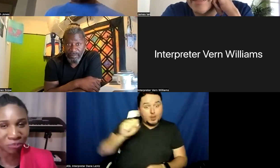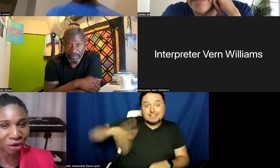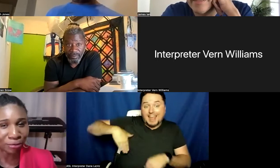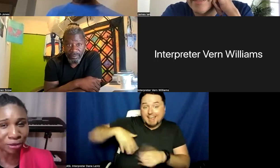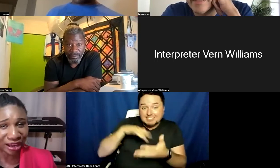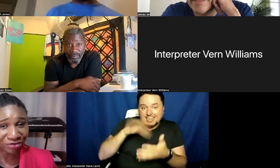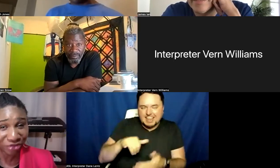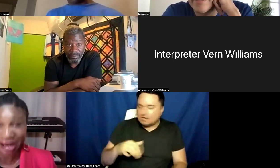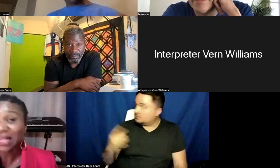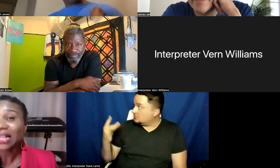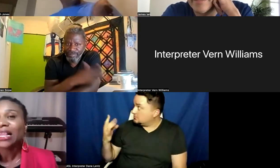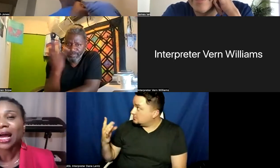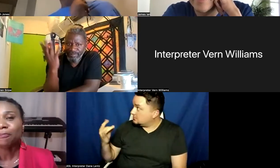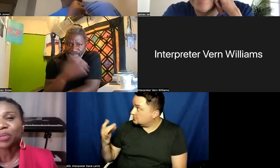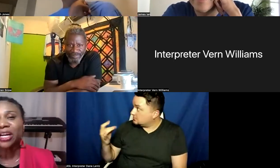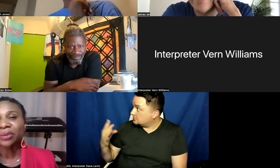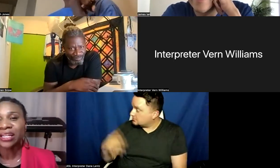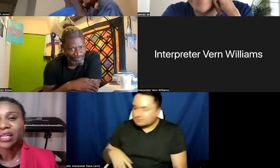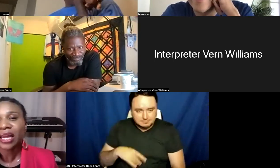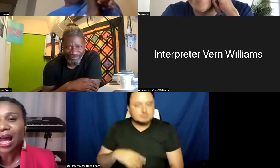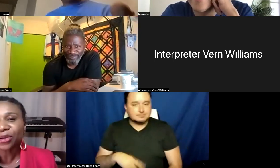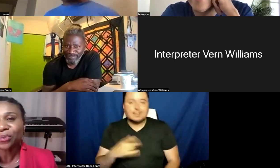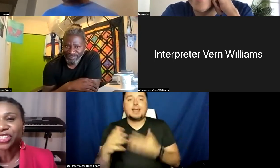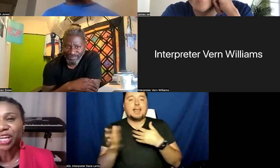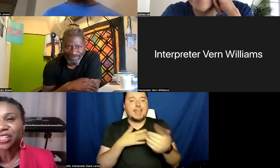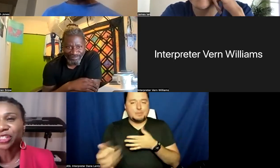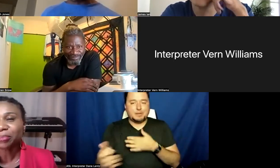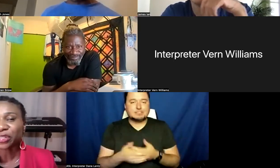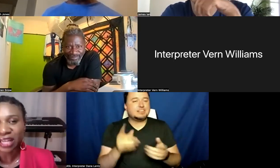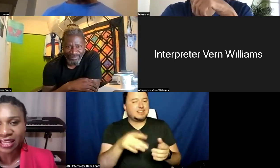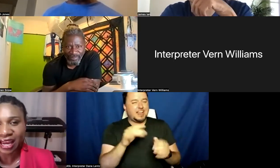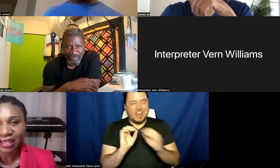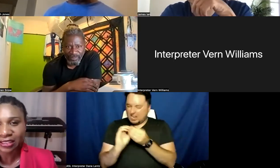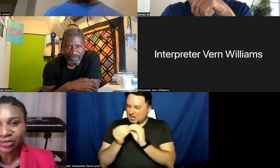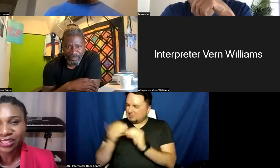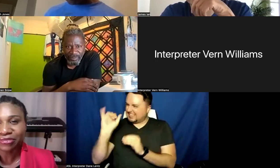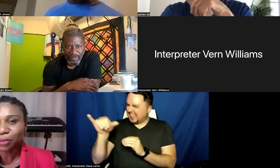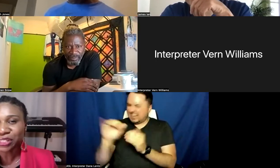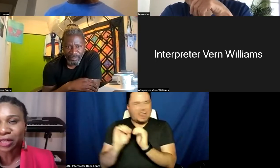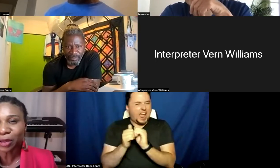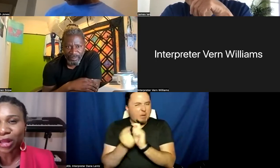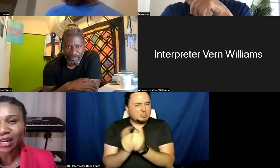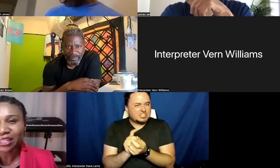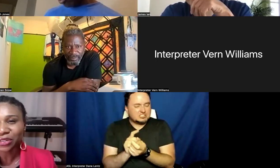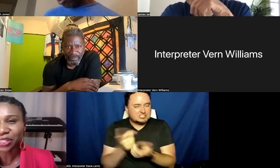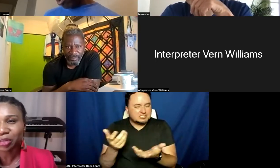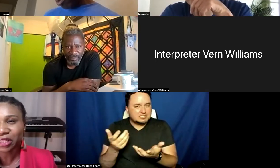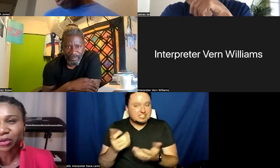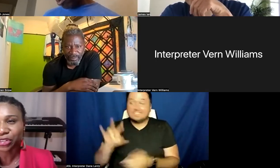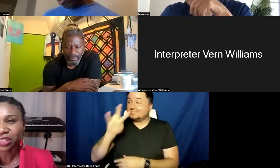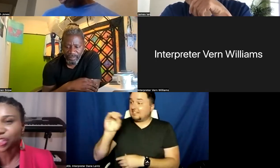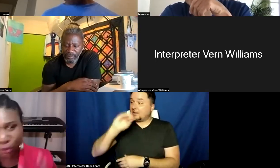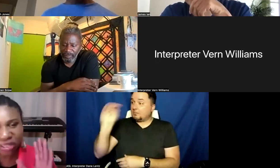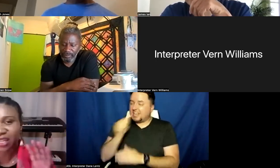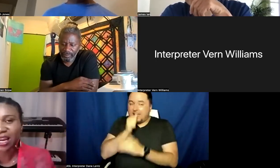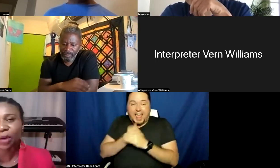That's insane. problem I have. Yeah. But anyway, how can we change numbers like that? 70% of people hiding their disability or